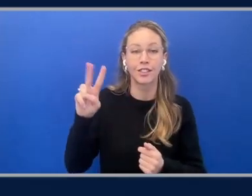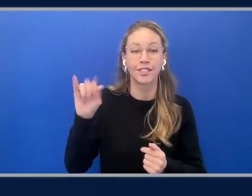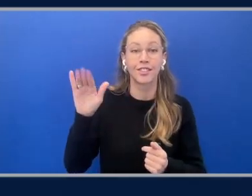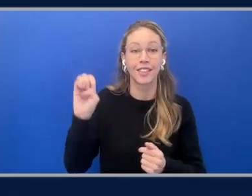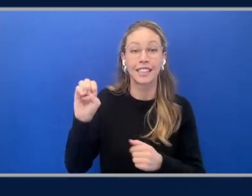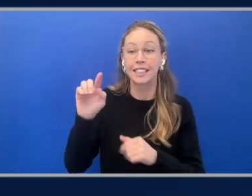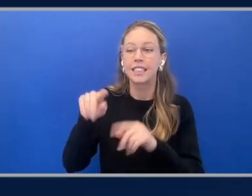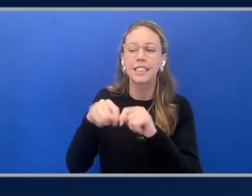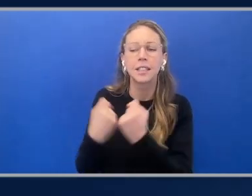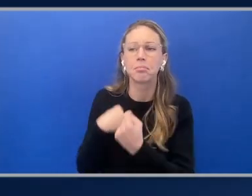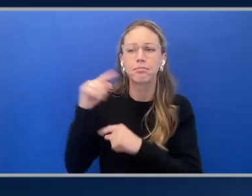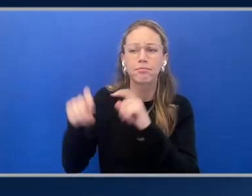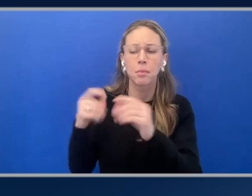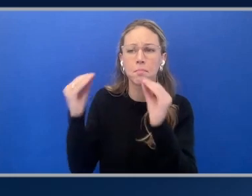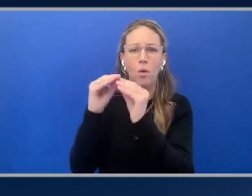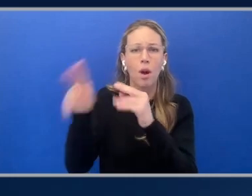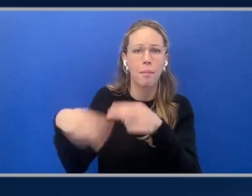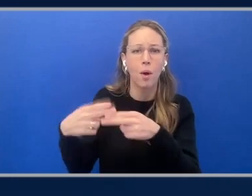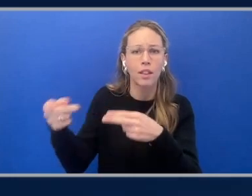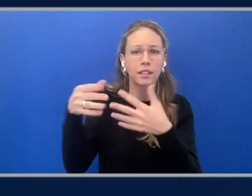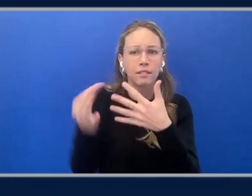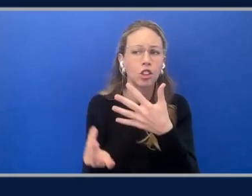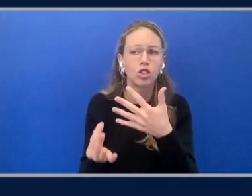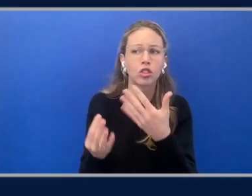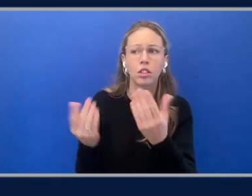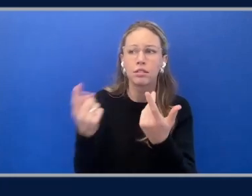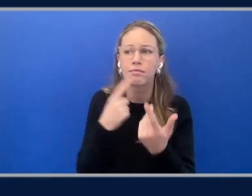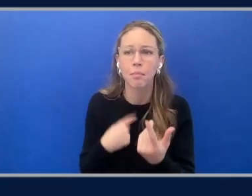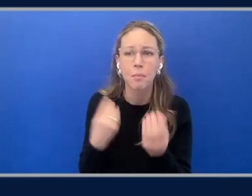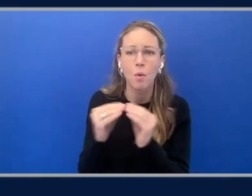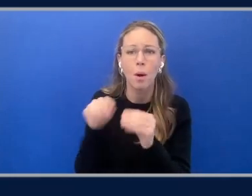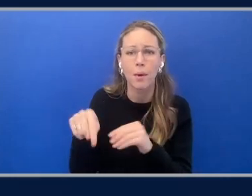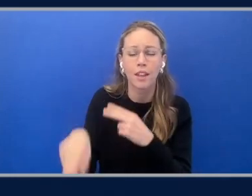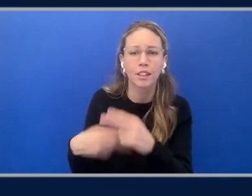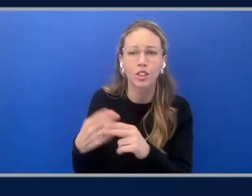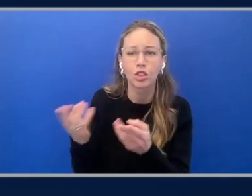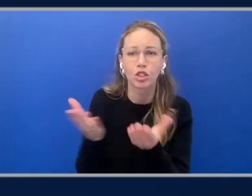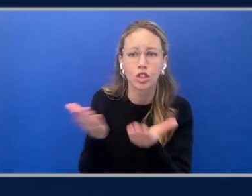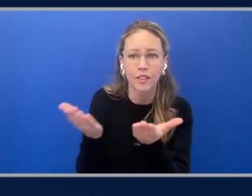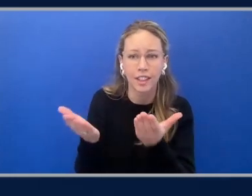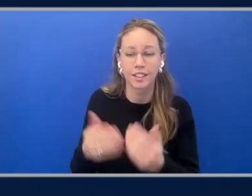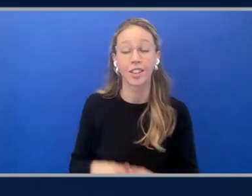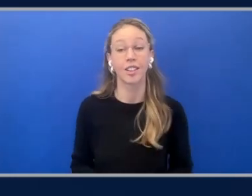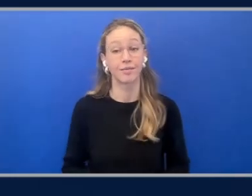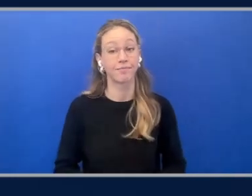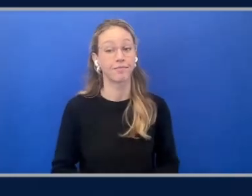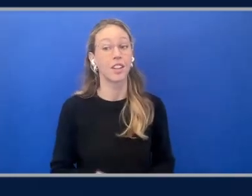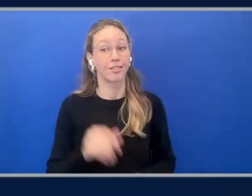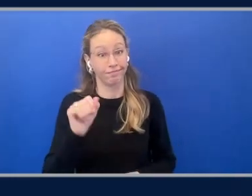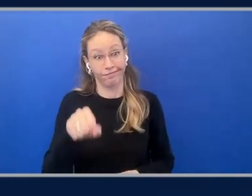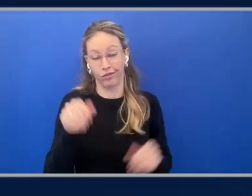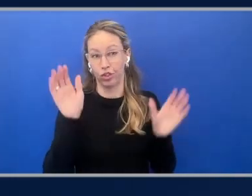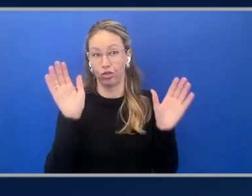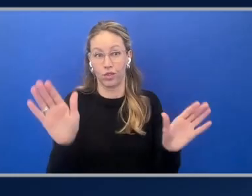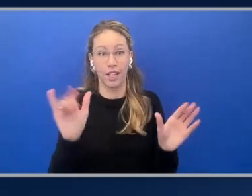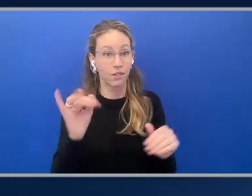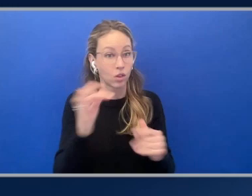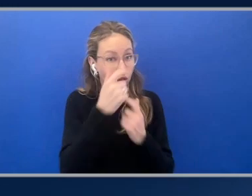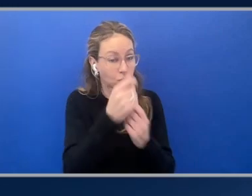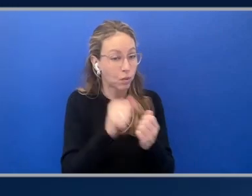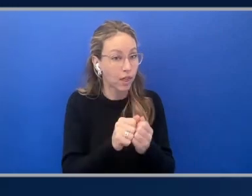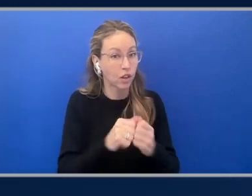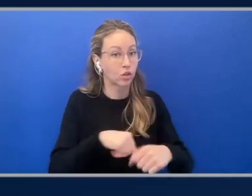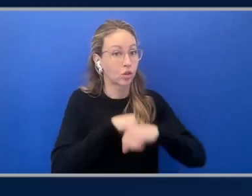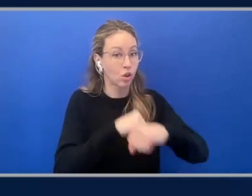me more about this feature, tell me more about the service. Hey. I mean, I think that's also a really great place where, you know, if you are interested in security and this is something